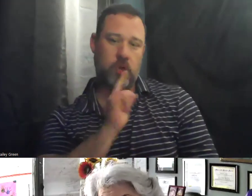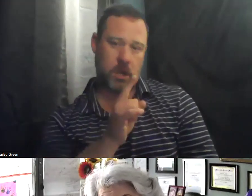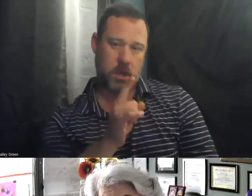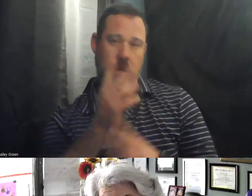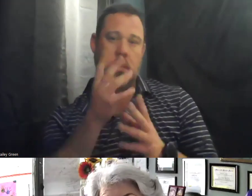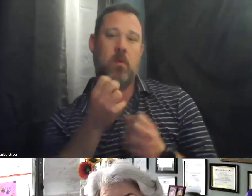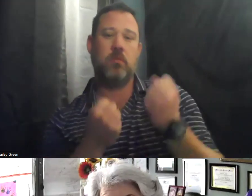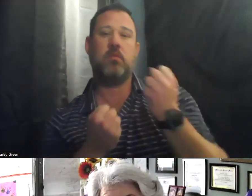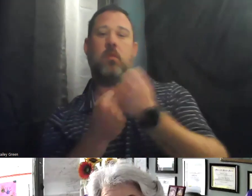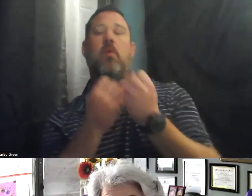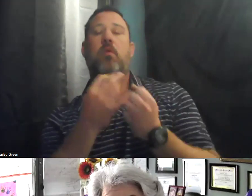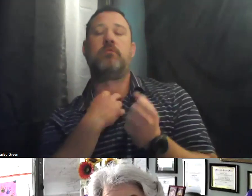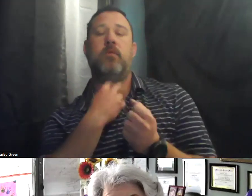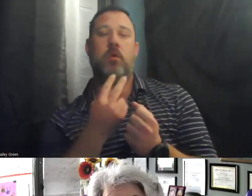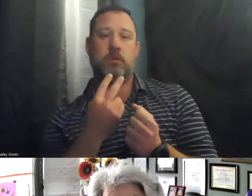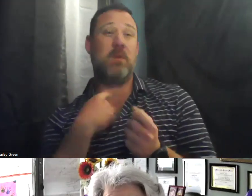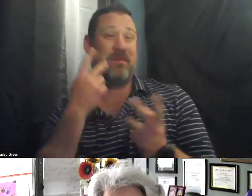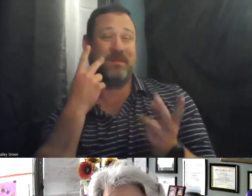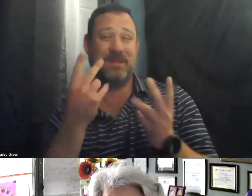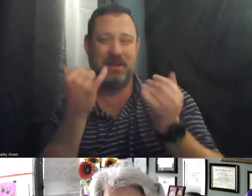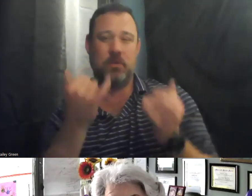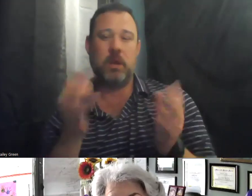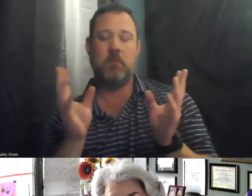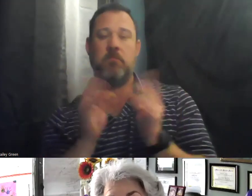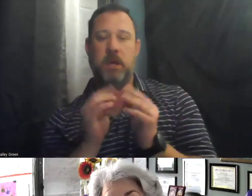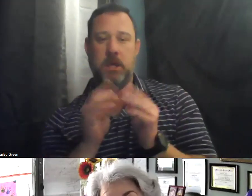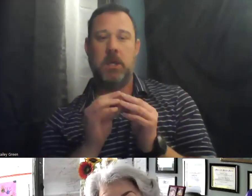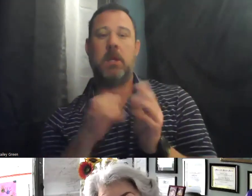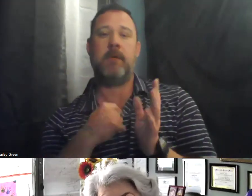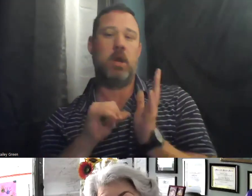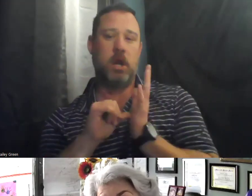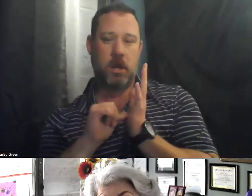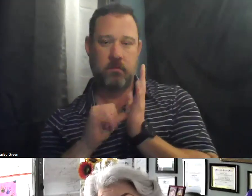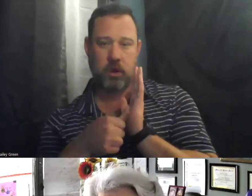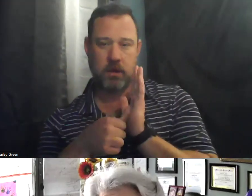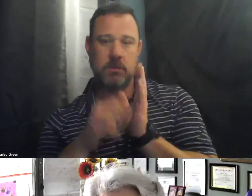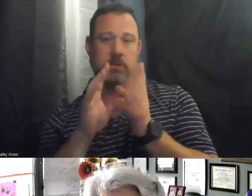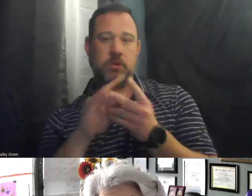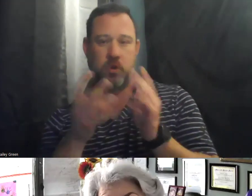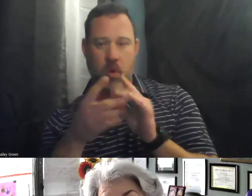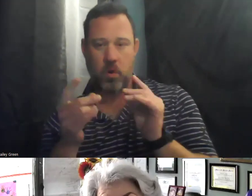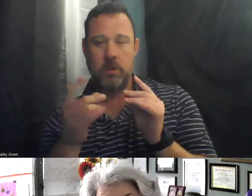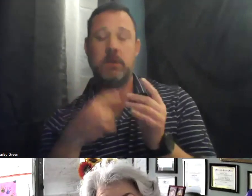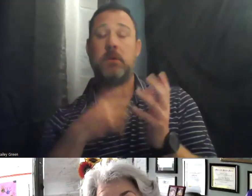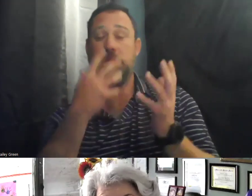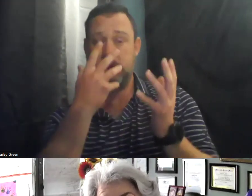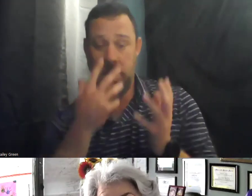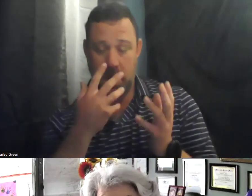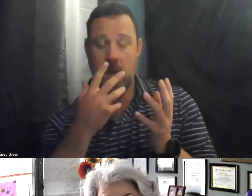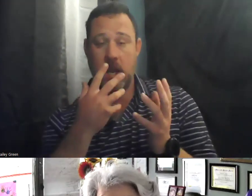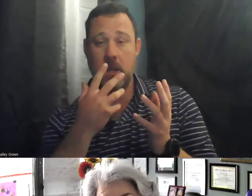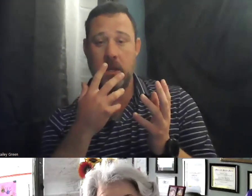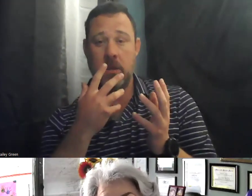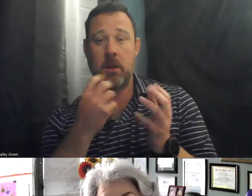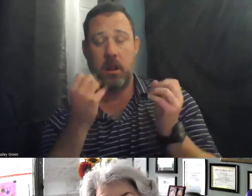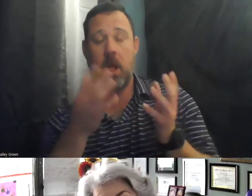the voices, and we've seen that in today's meeting. I'm so impressed with the stories. I'm saddened in a